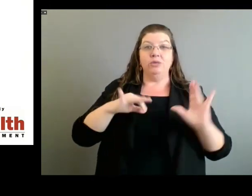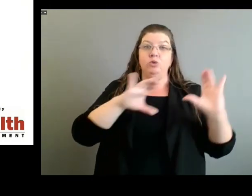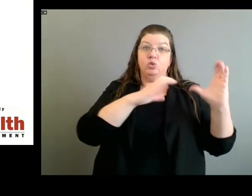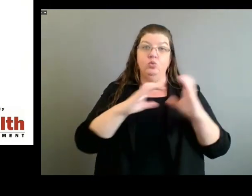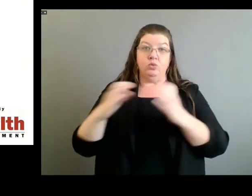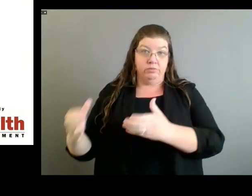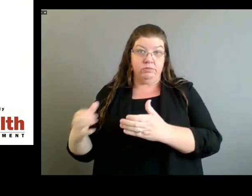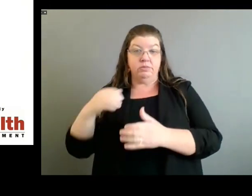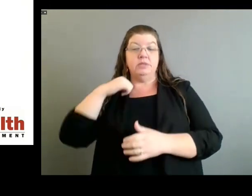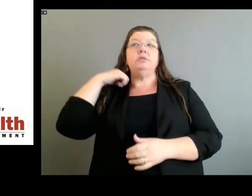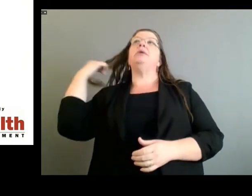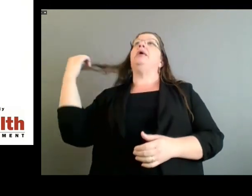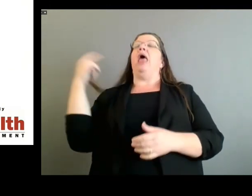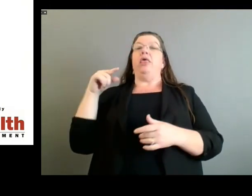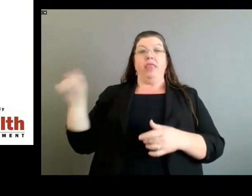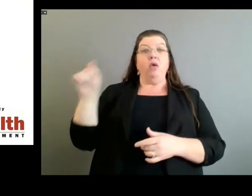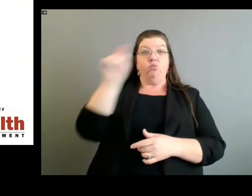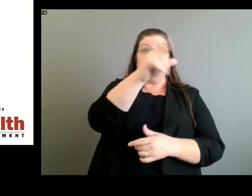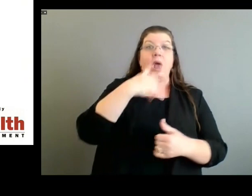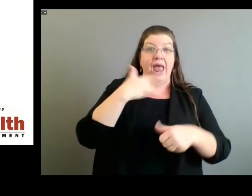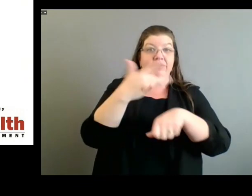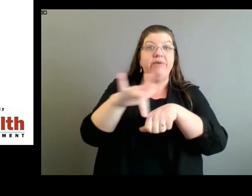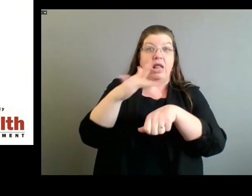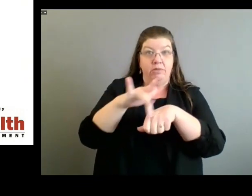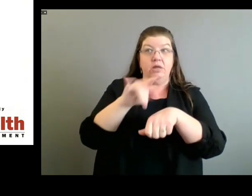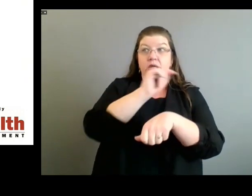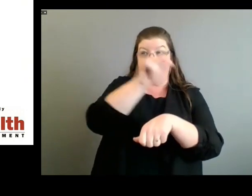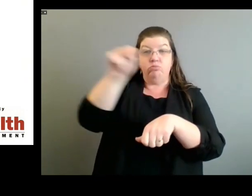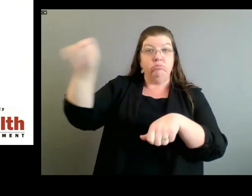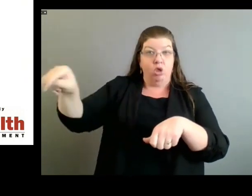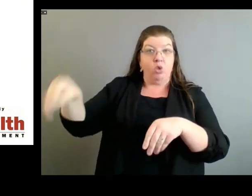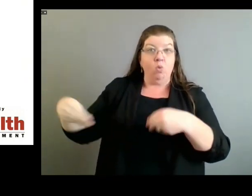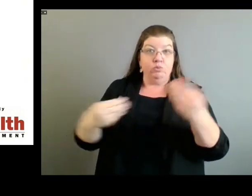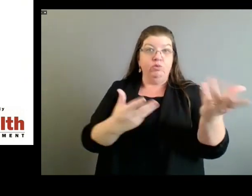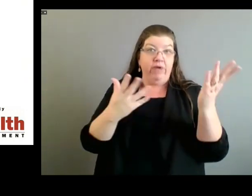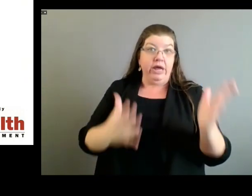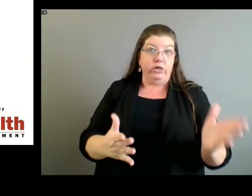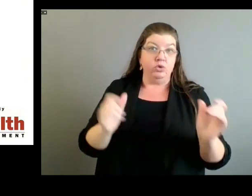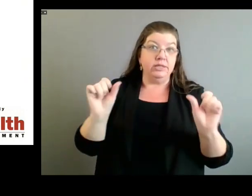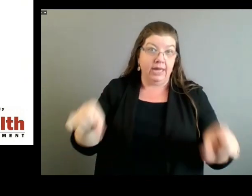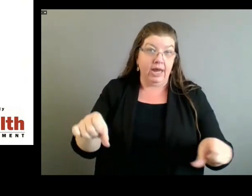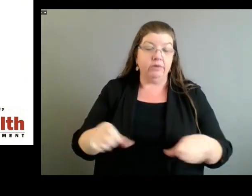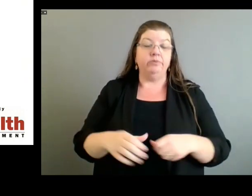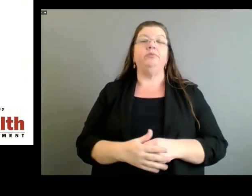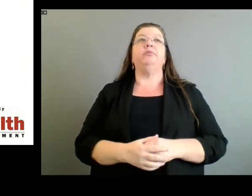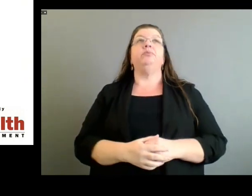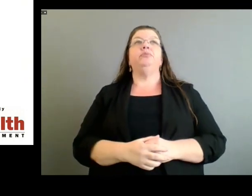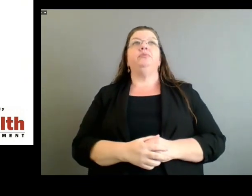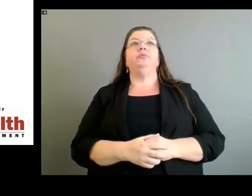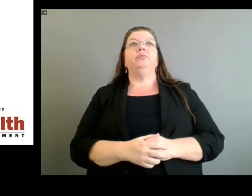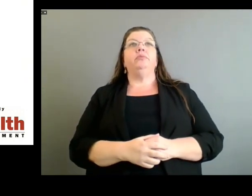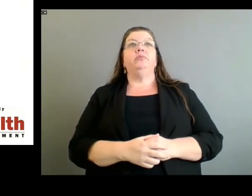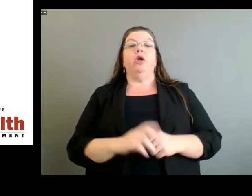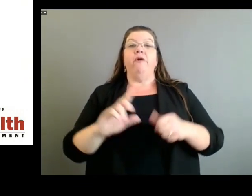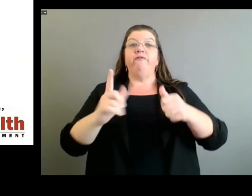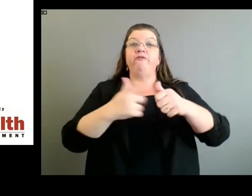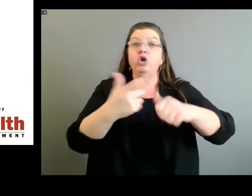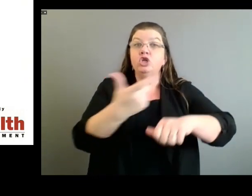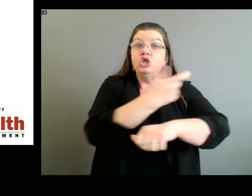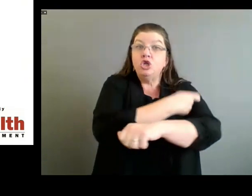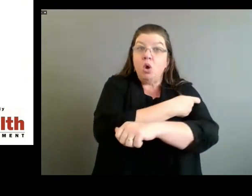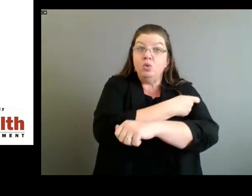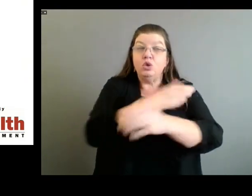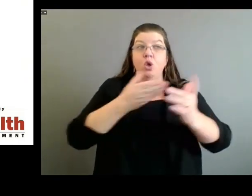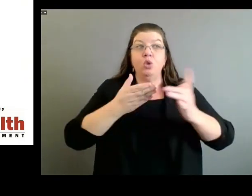and there are availabilities among those providers. First dose vaccine appointments through the Public